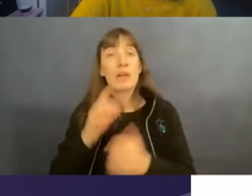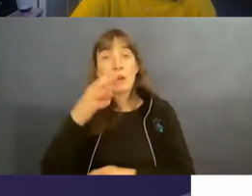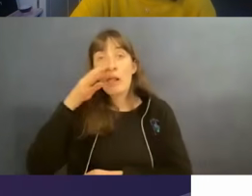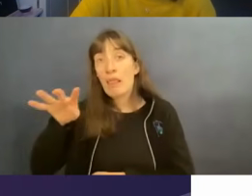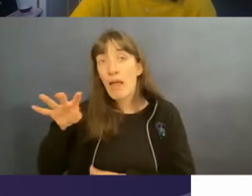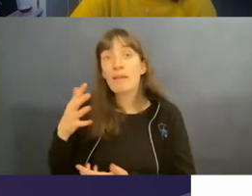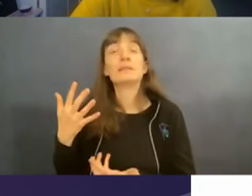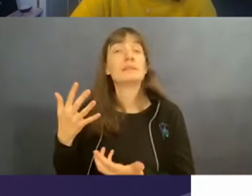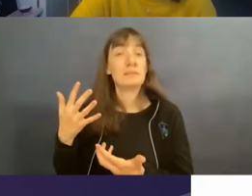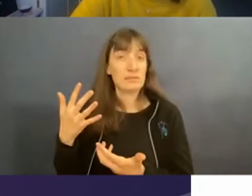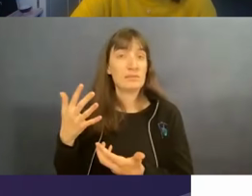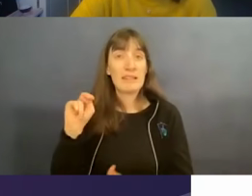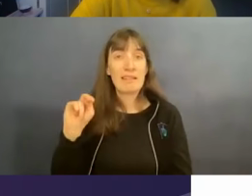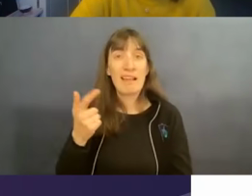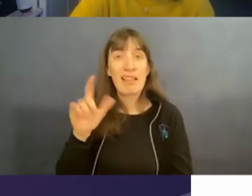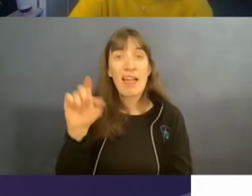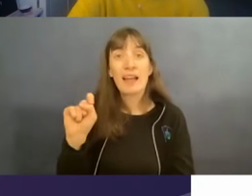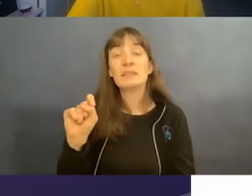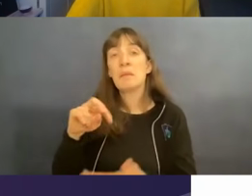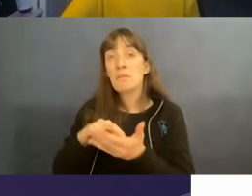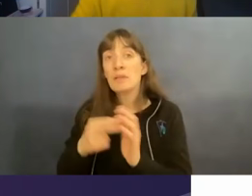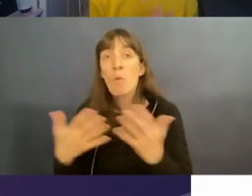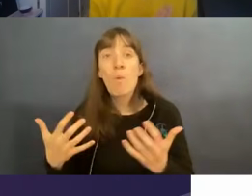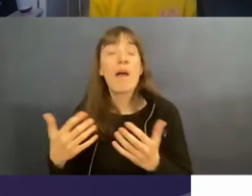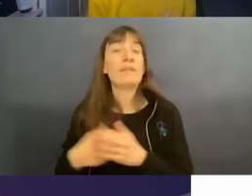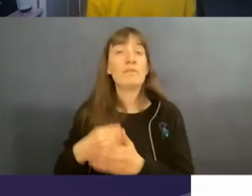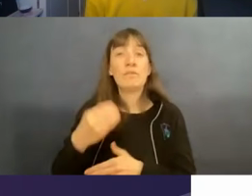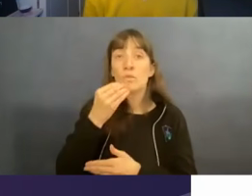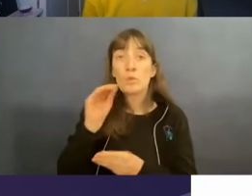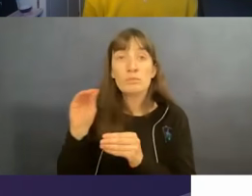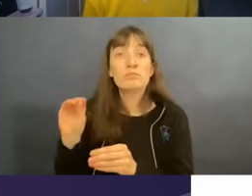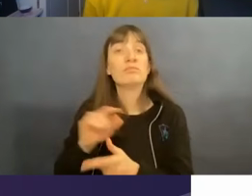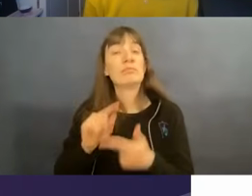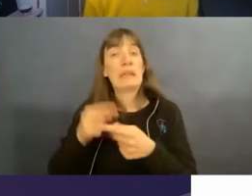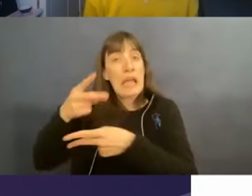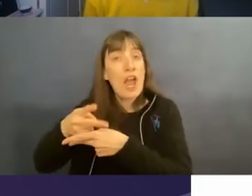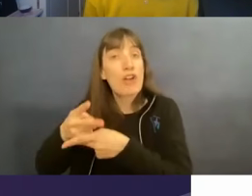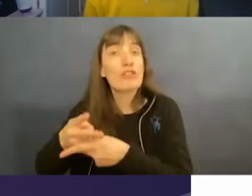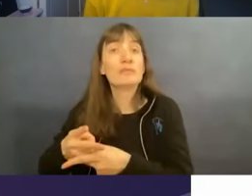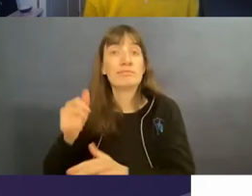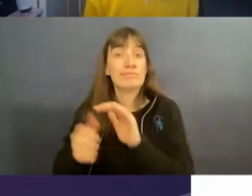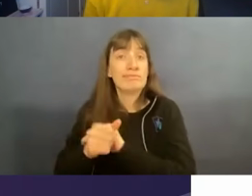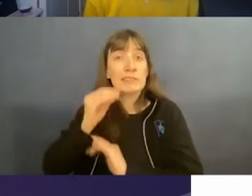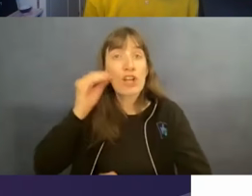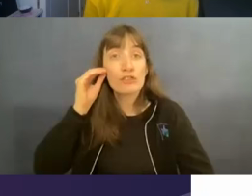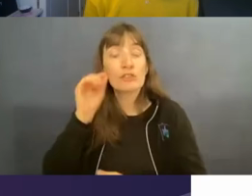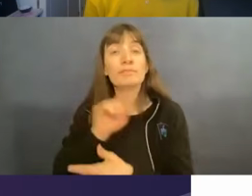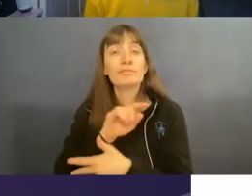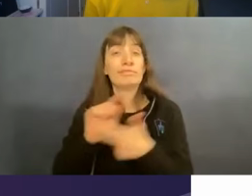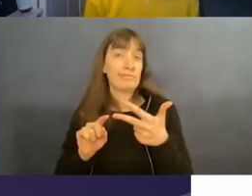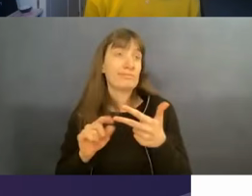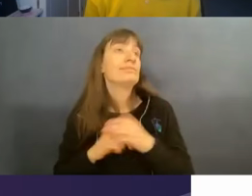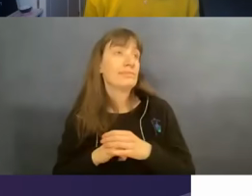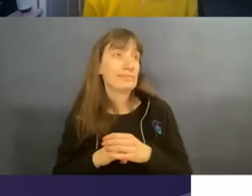in terms of food, care, shelter as well too. And so the importance of acknowledging that, unfortunately,